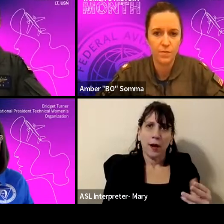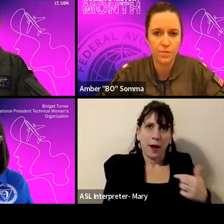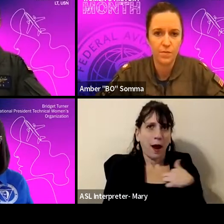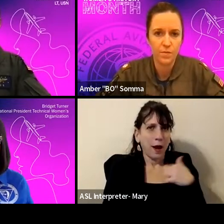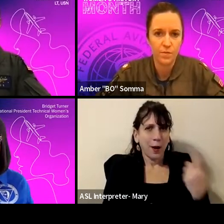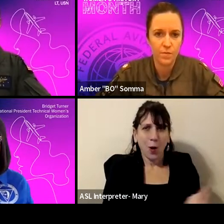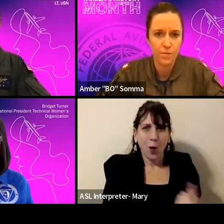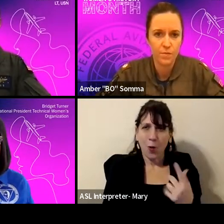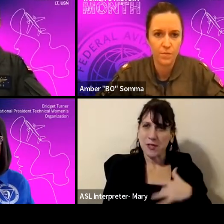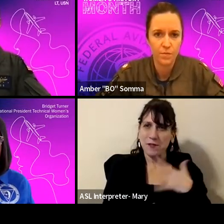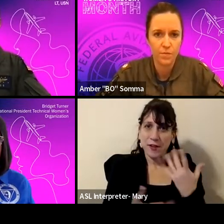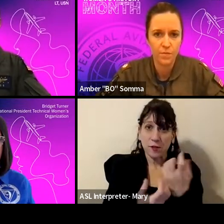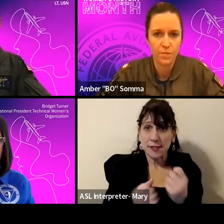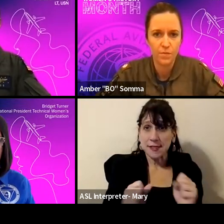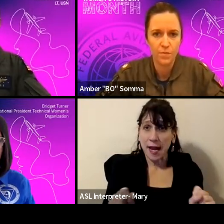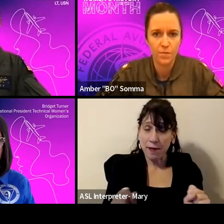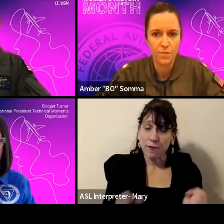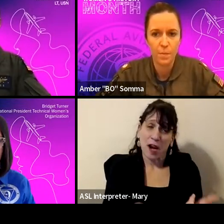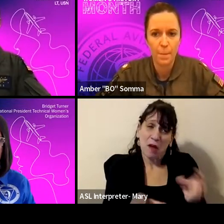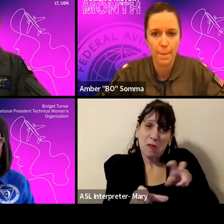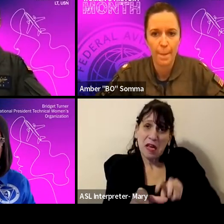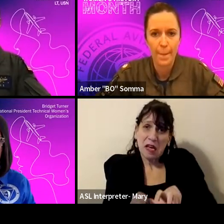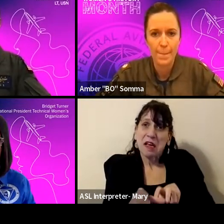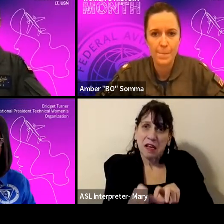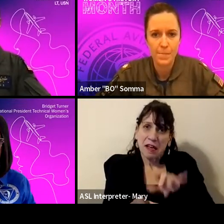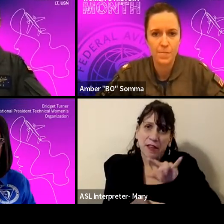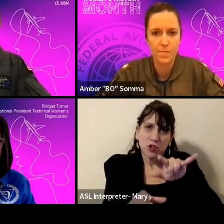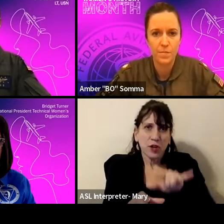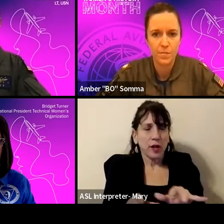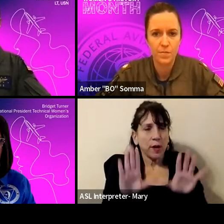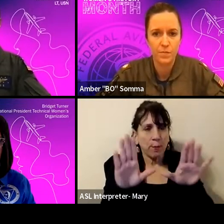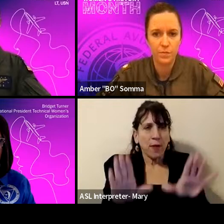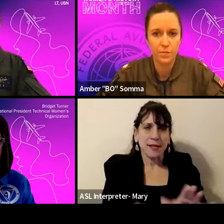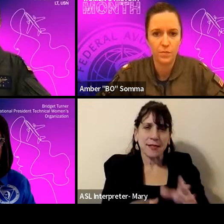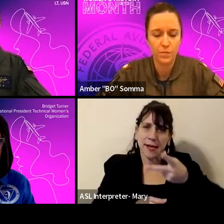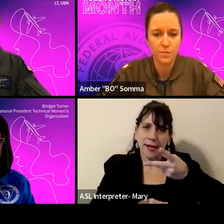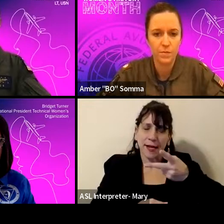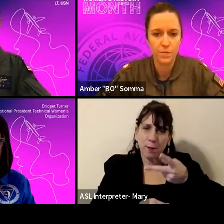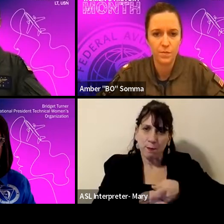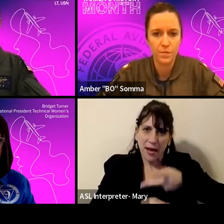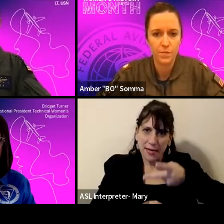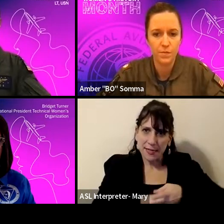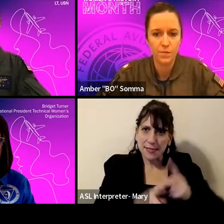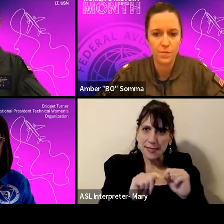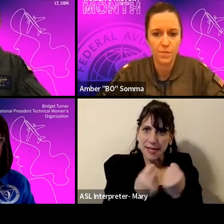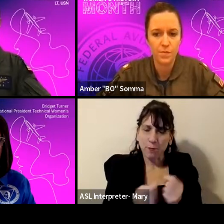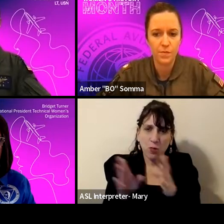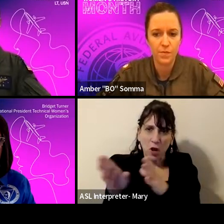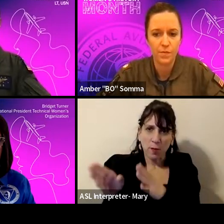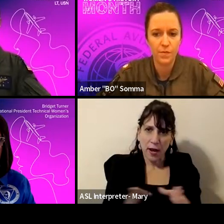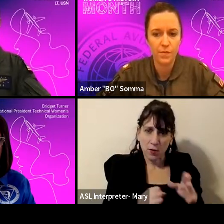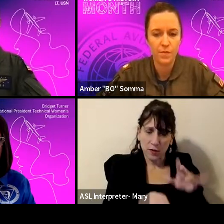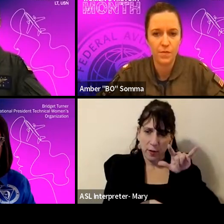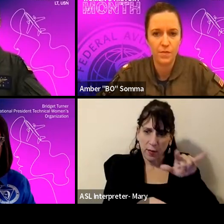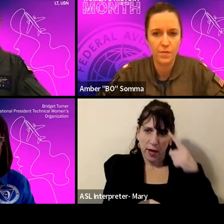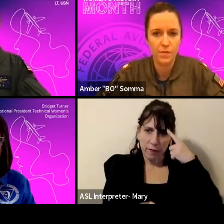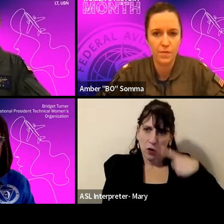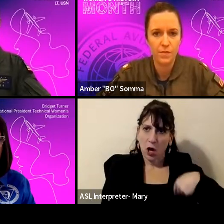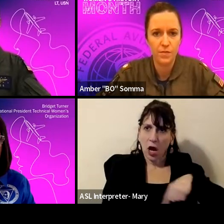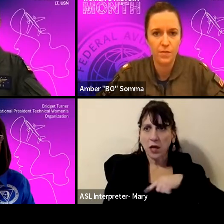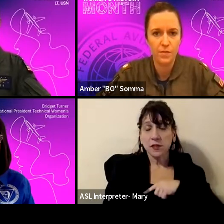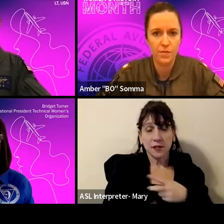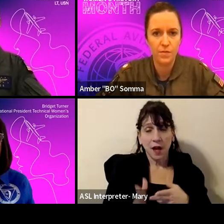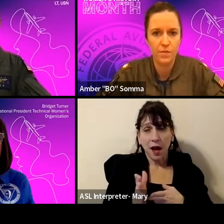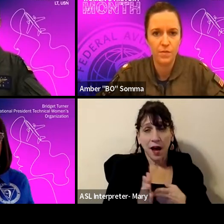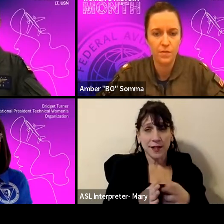And so I always feel very safe when I'm in the jet. We have an amazing maintenance team that prepares them for us. And it's